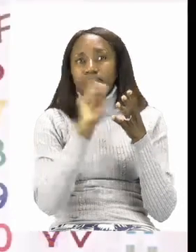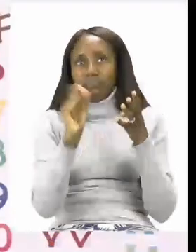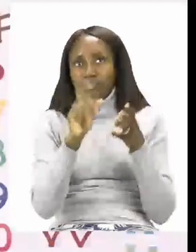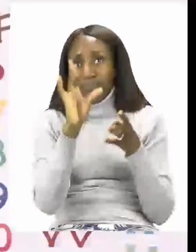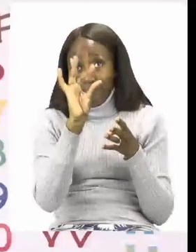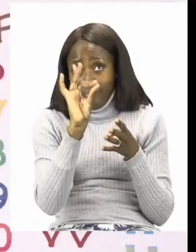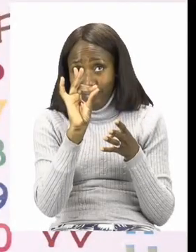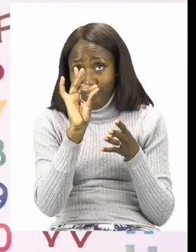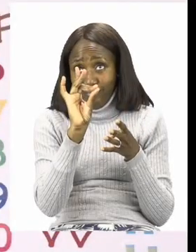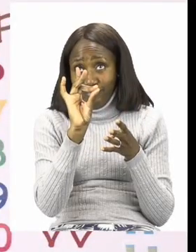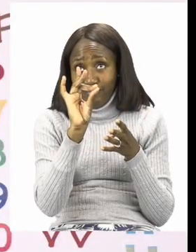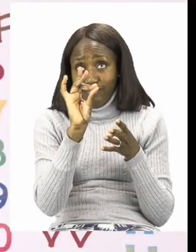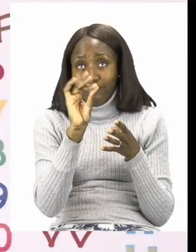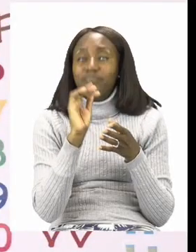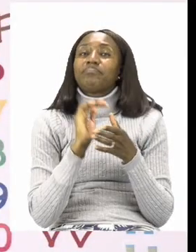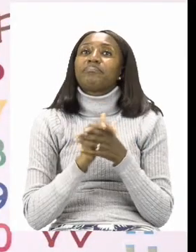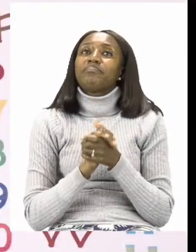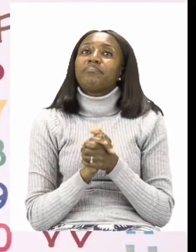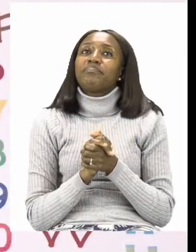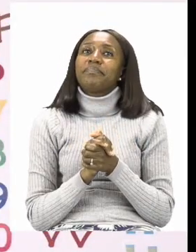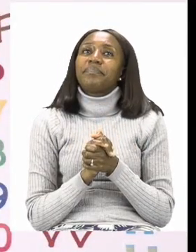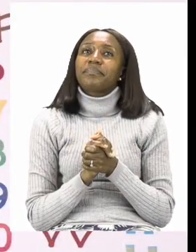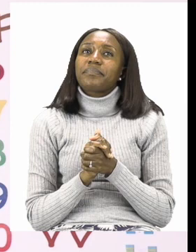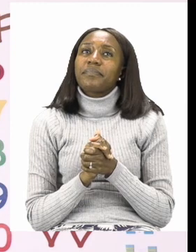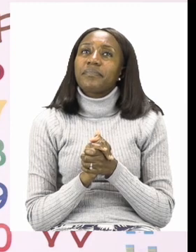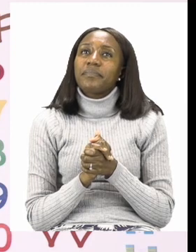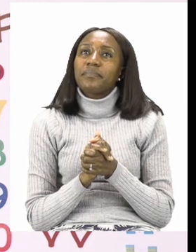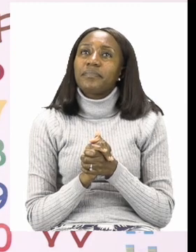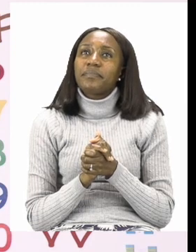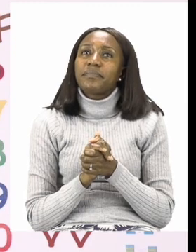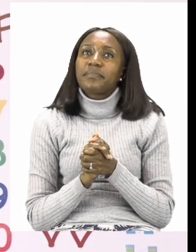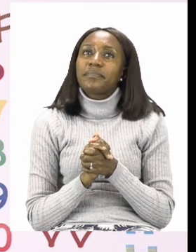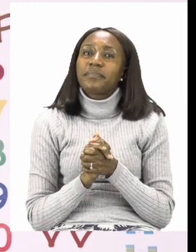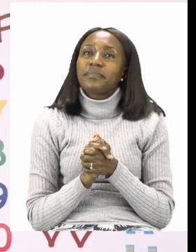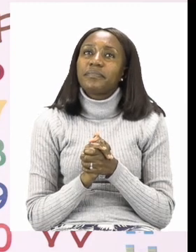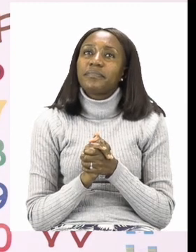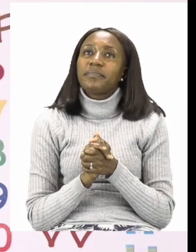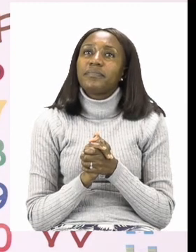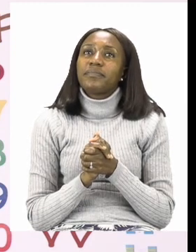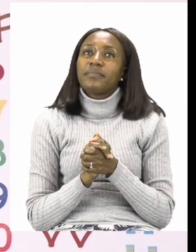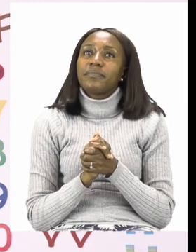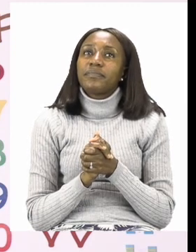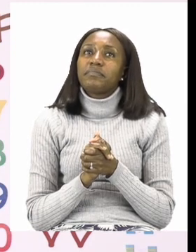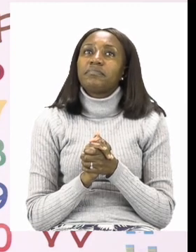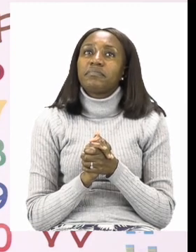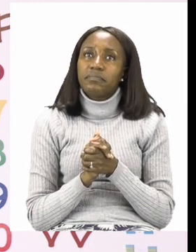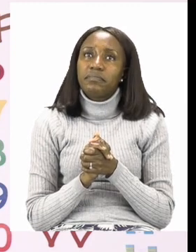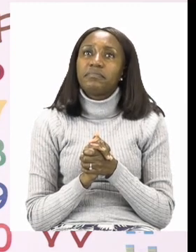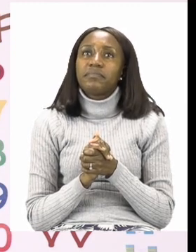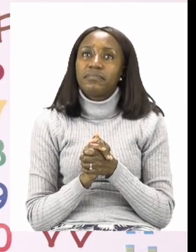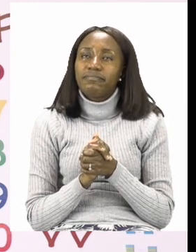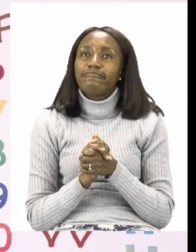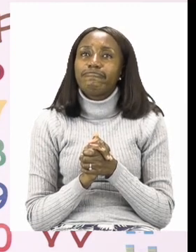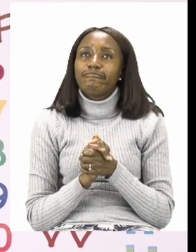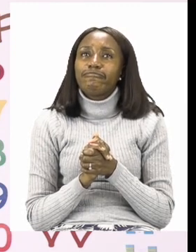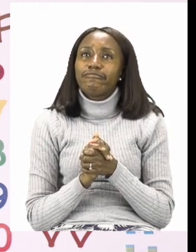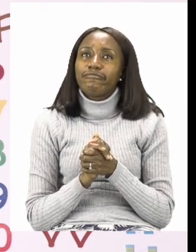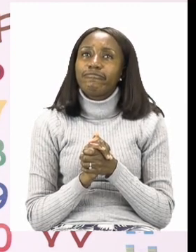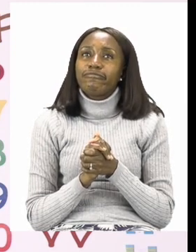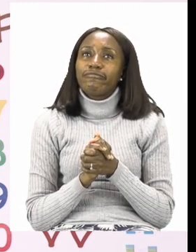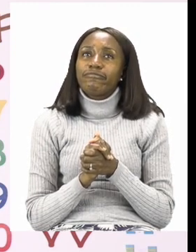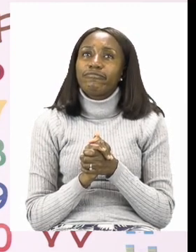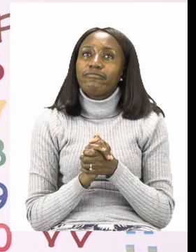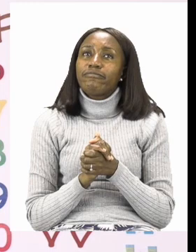We say Dan won 8 medals. Right, grade 2.